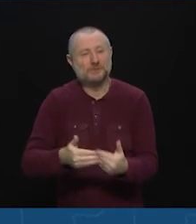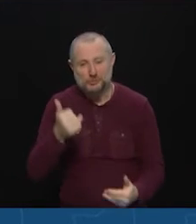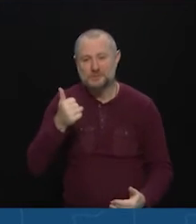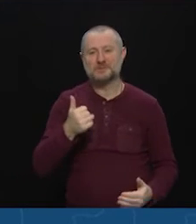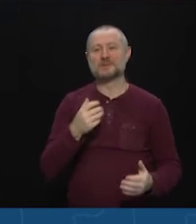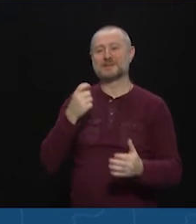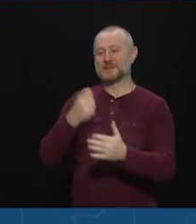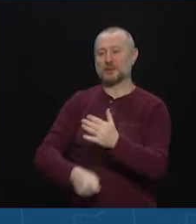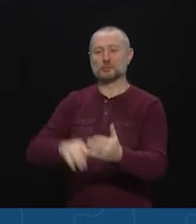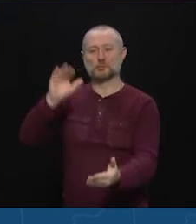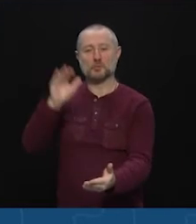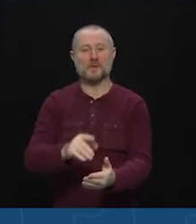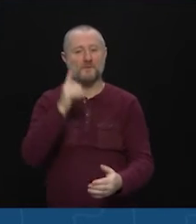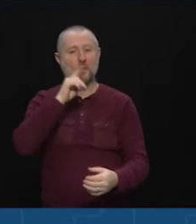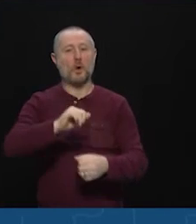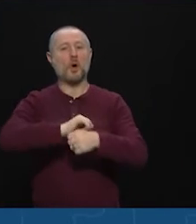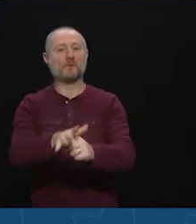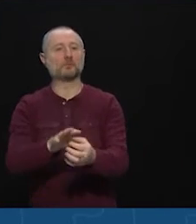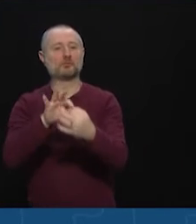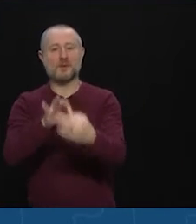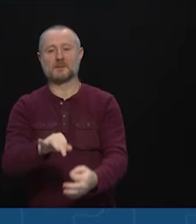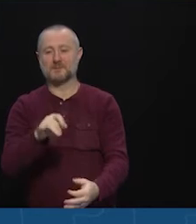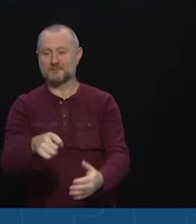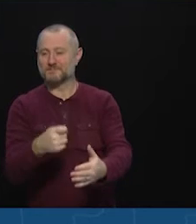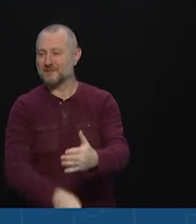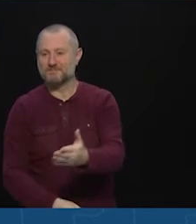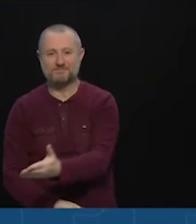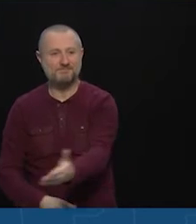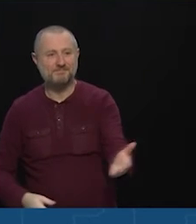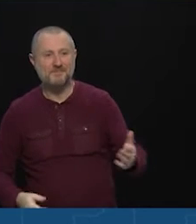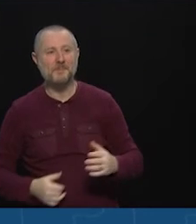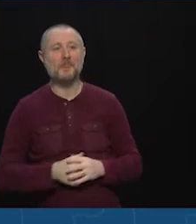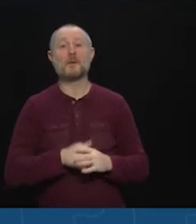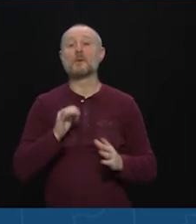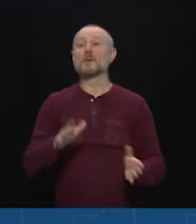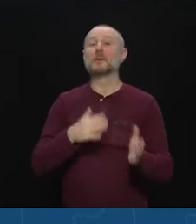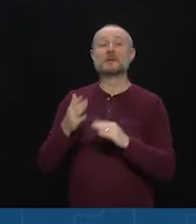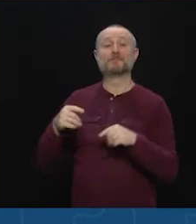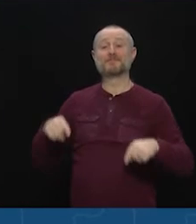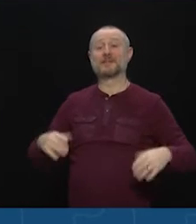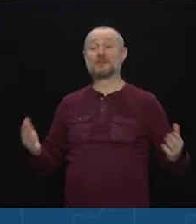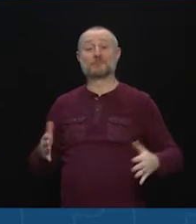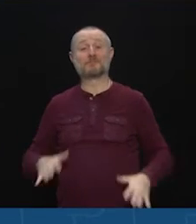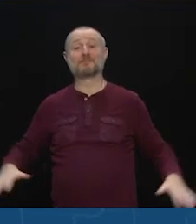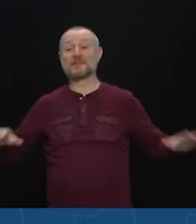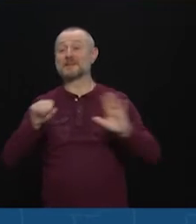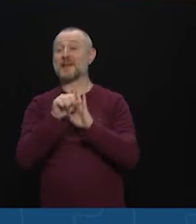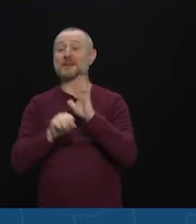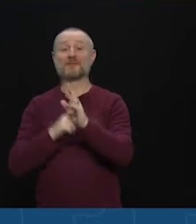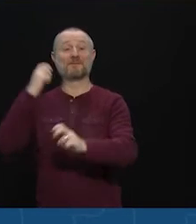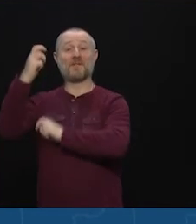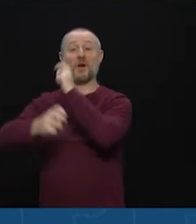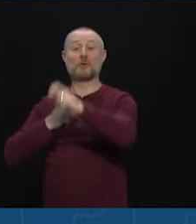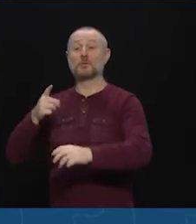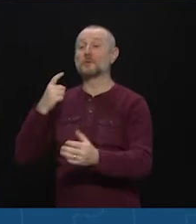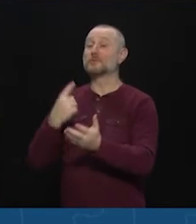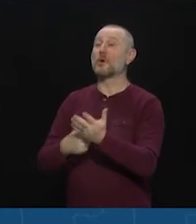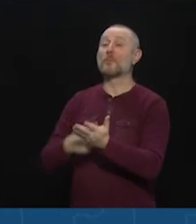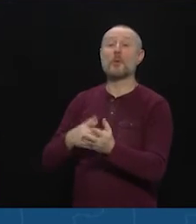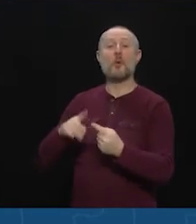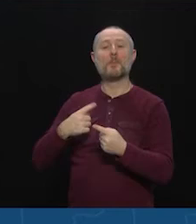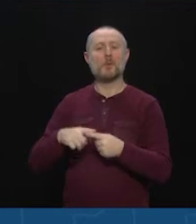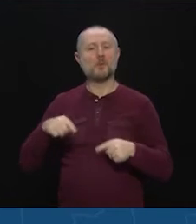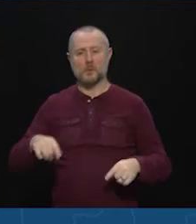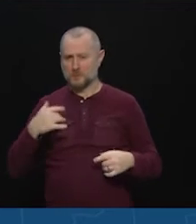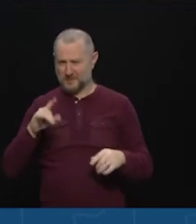COVID-related expenses. As long as we're at the fair, let's talk about the fair. It's hard to believe there's more projects we could possibly do at the fairgrounds, but